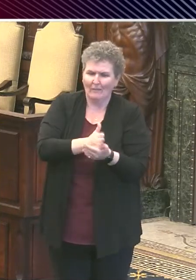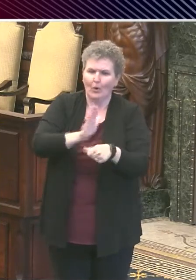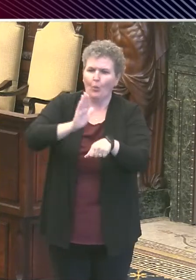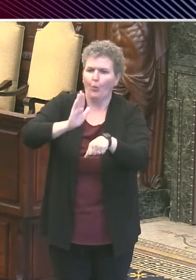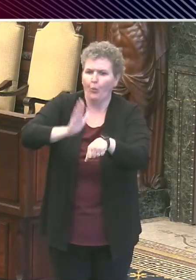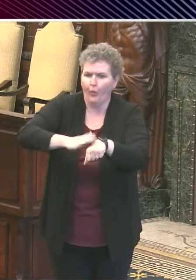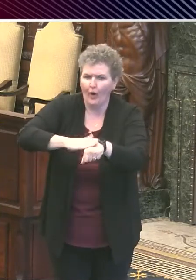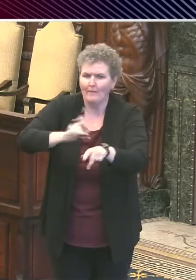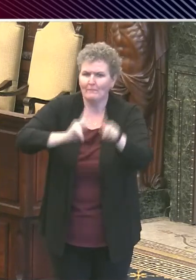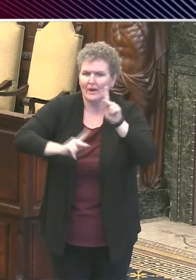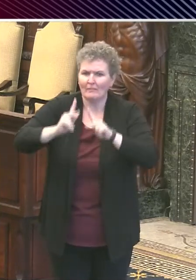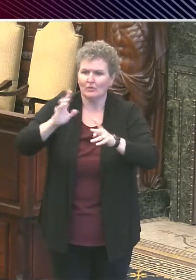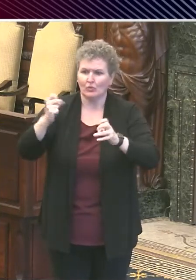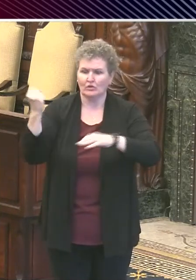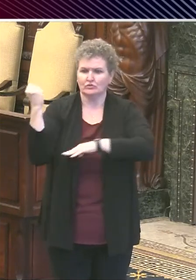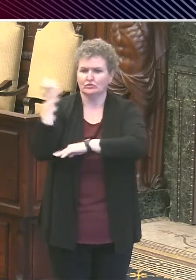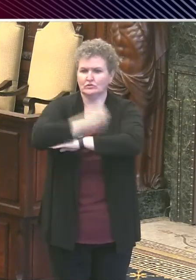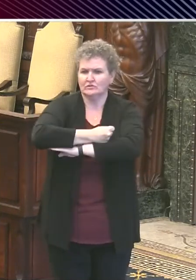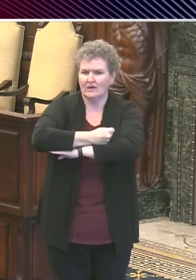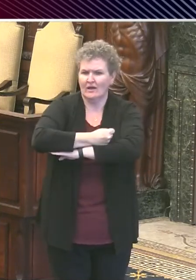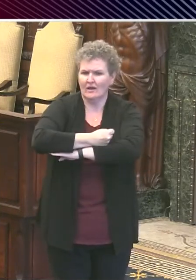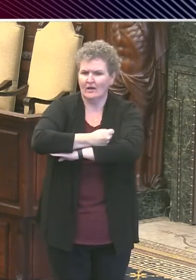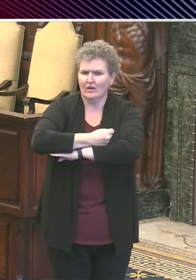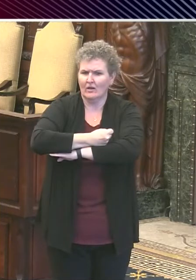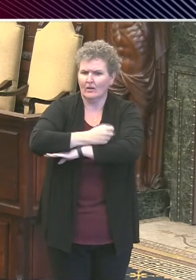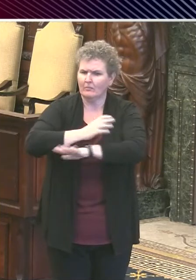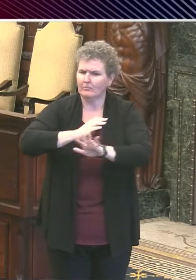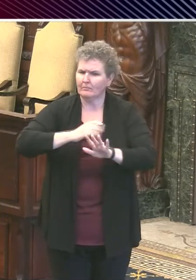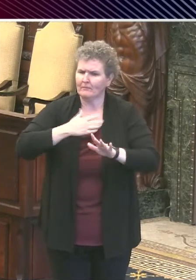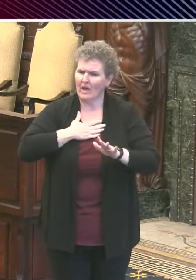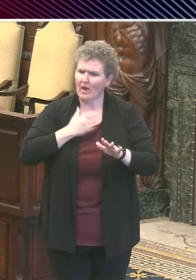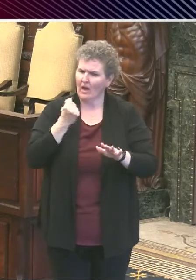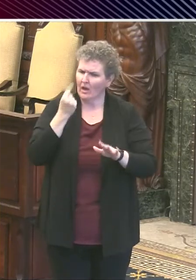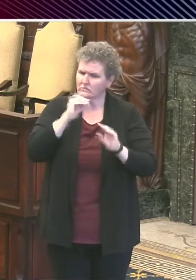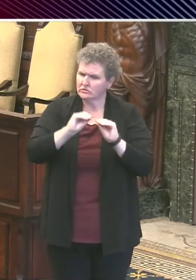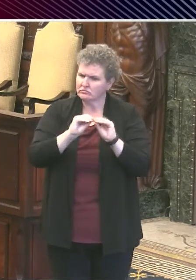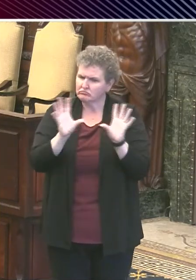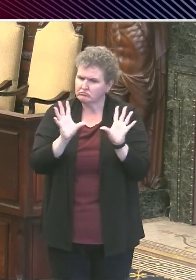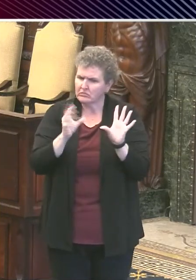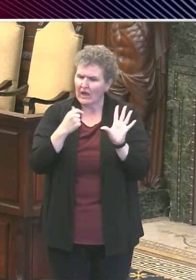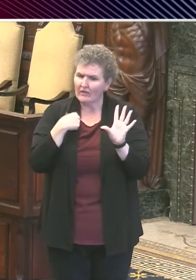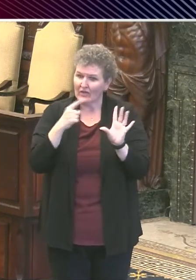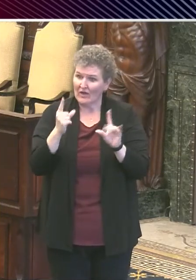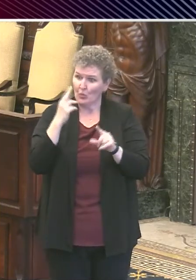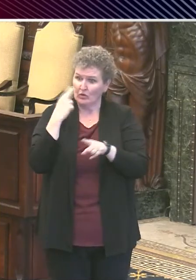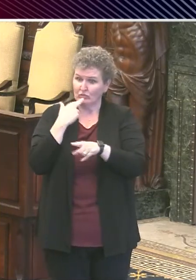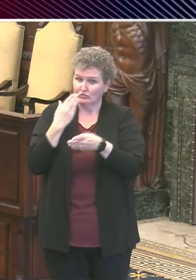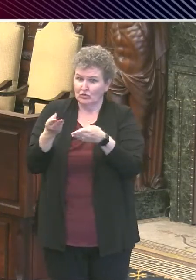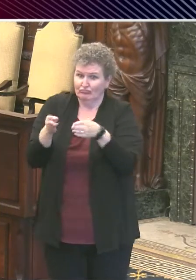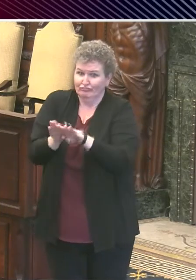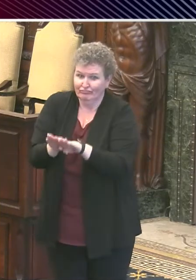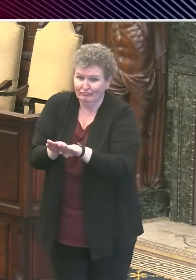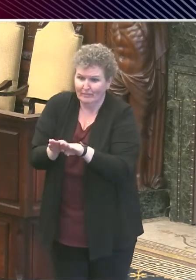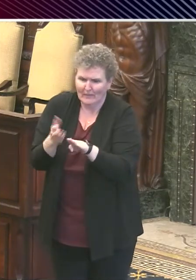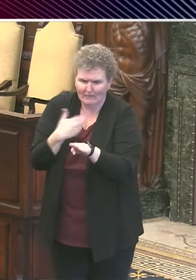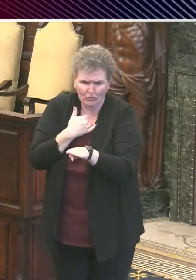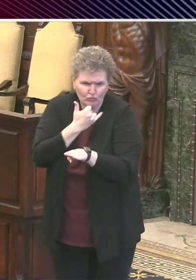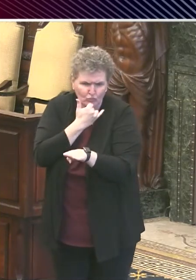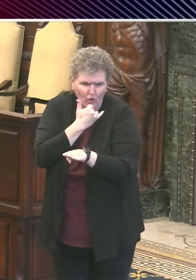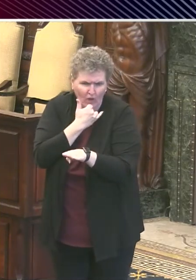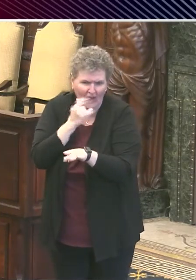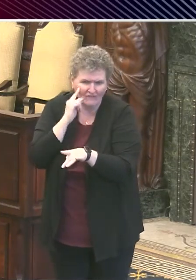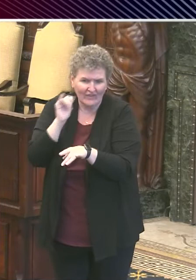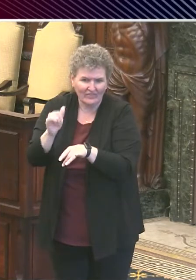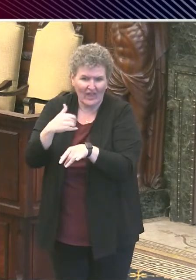My understanding is that there's only been one restaurant shut down since then. I may be wrong about that. And Dr. Farley, if you have other